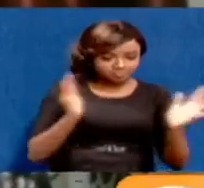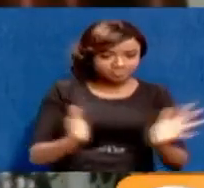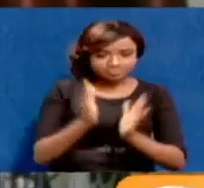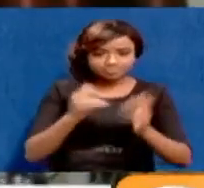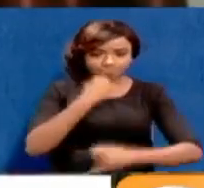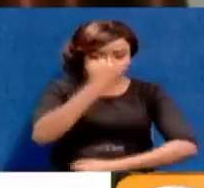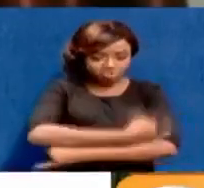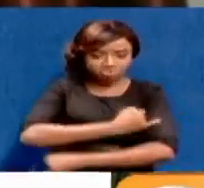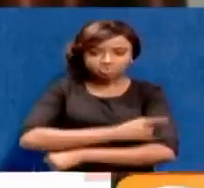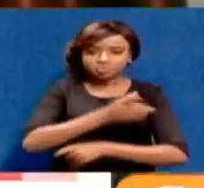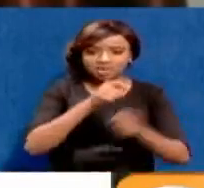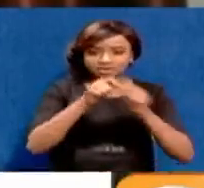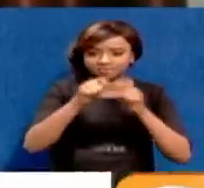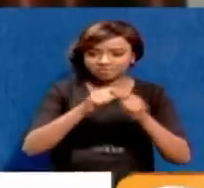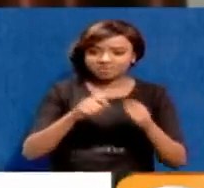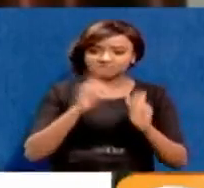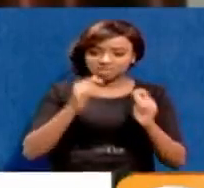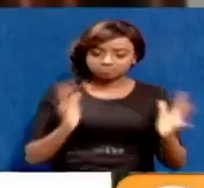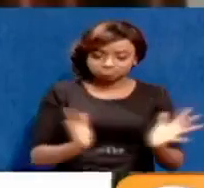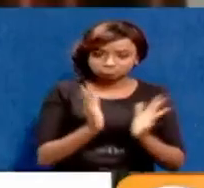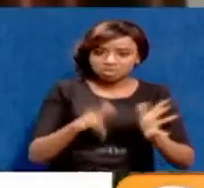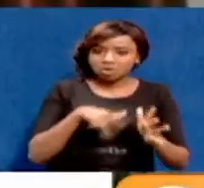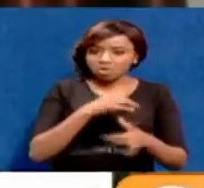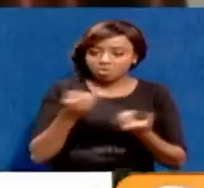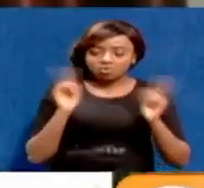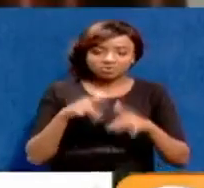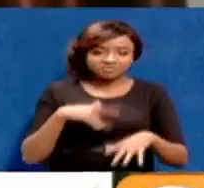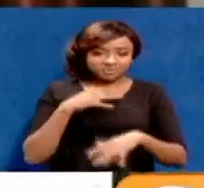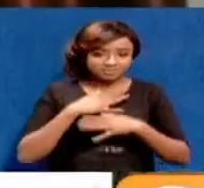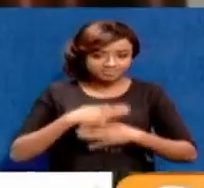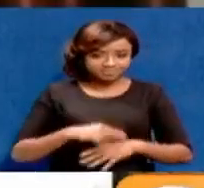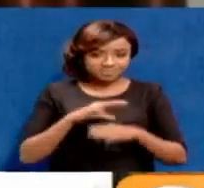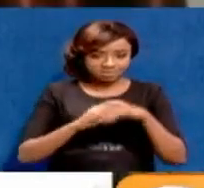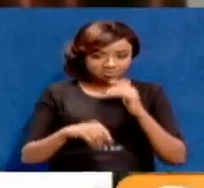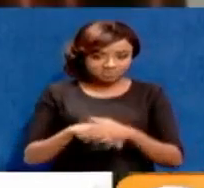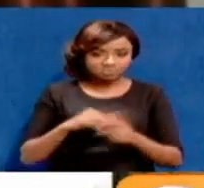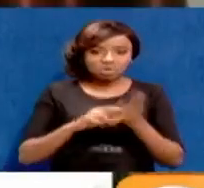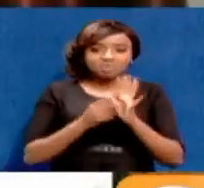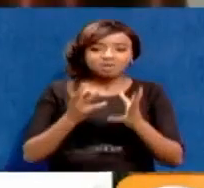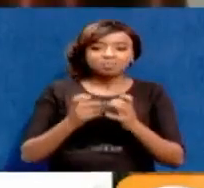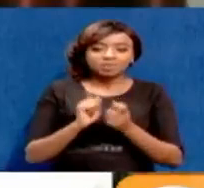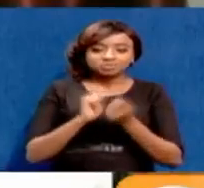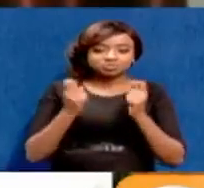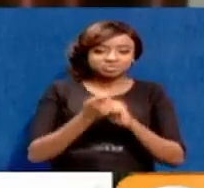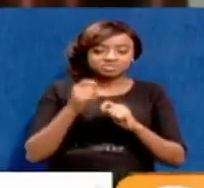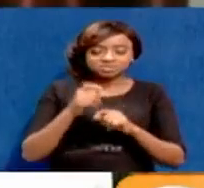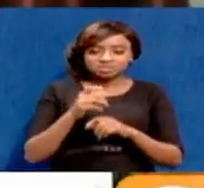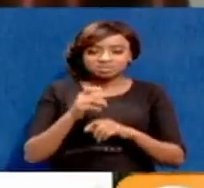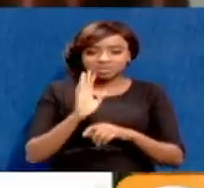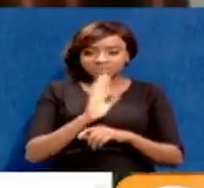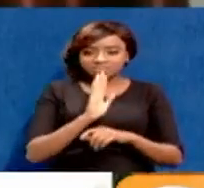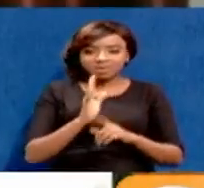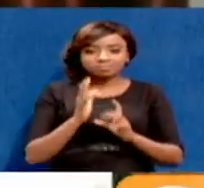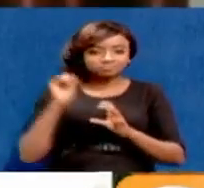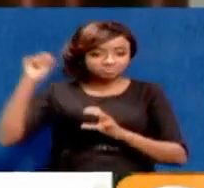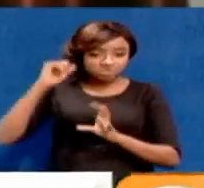strengthening the institutions of governance in a way that everybody feels comfortable with them. You need a change in the electoral and